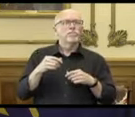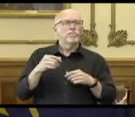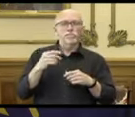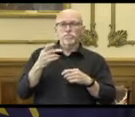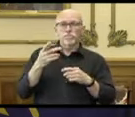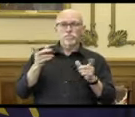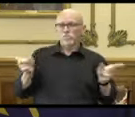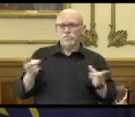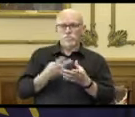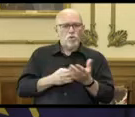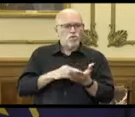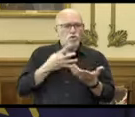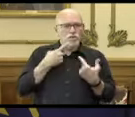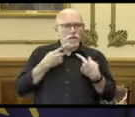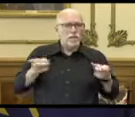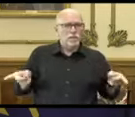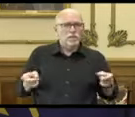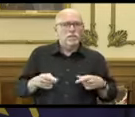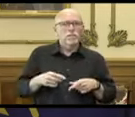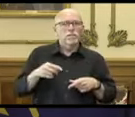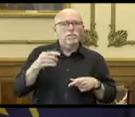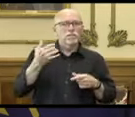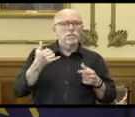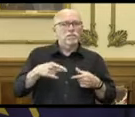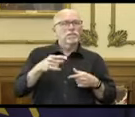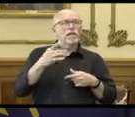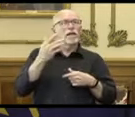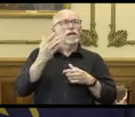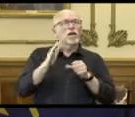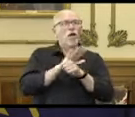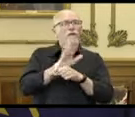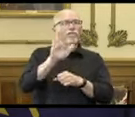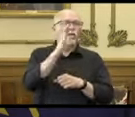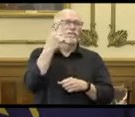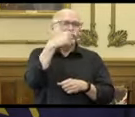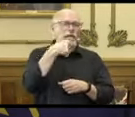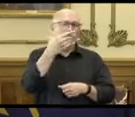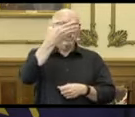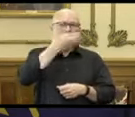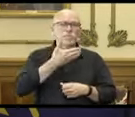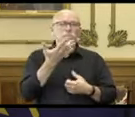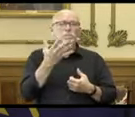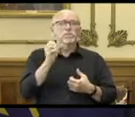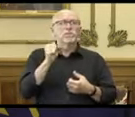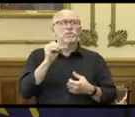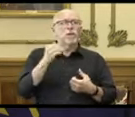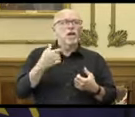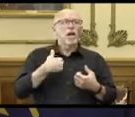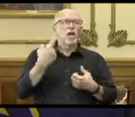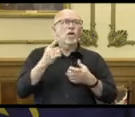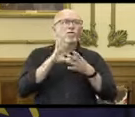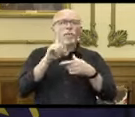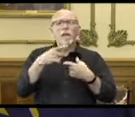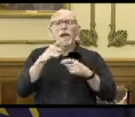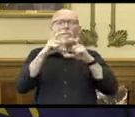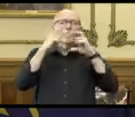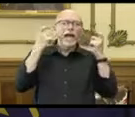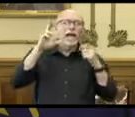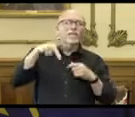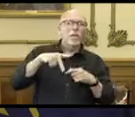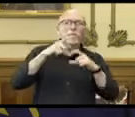said it. This is face covering. So, you know, I always talk about mask